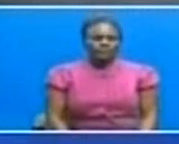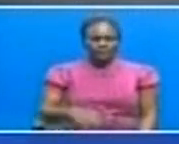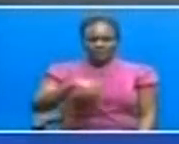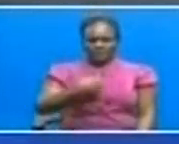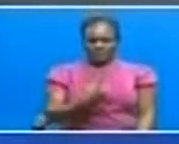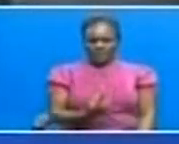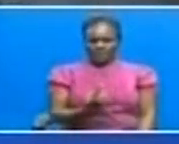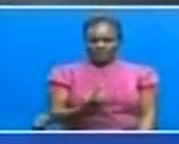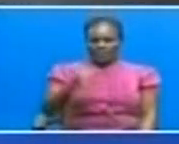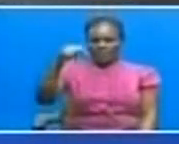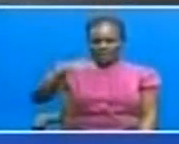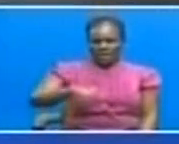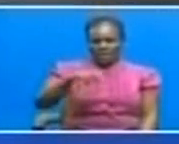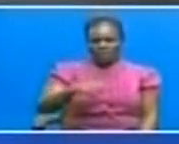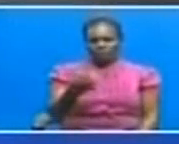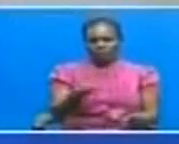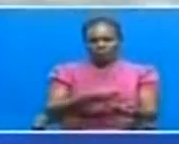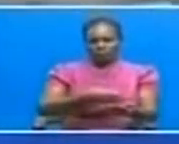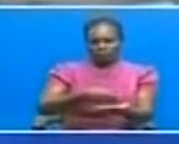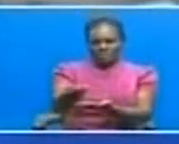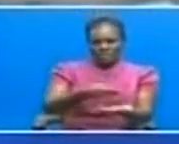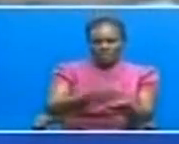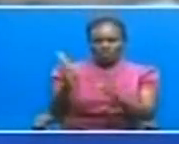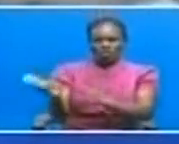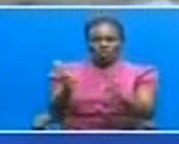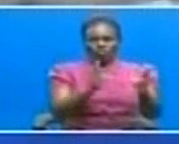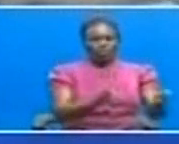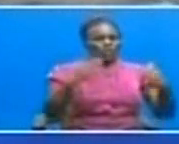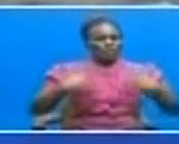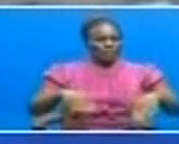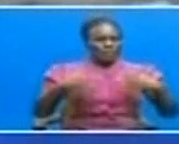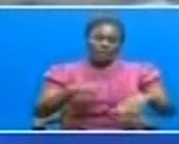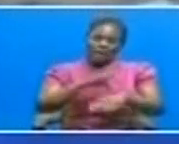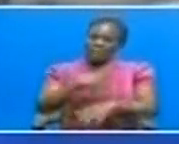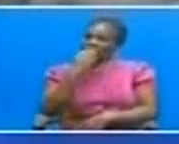Mimi saa inauzianga tu hawa hako hapa.